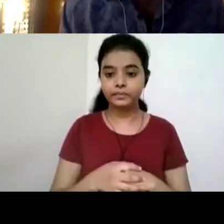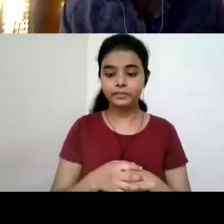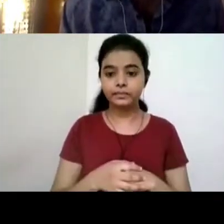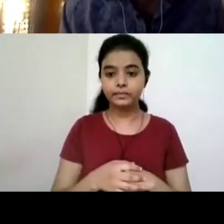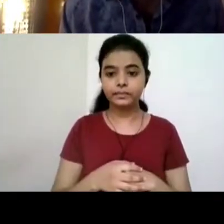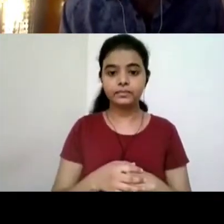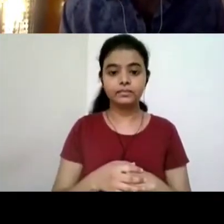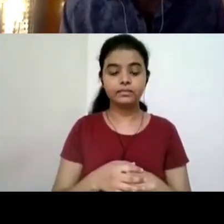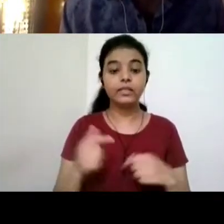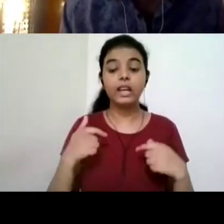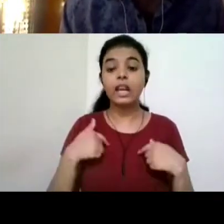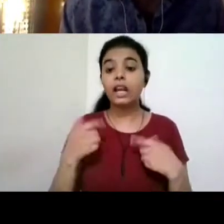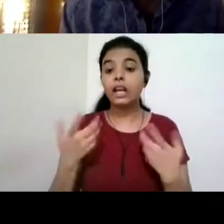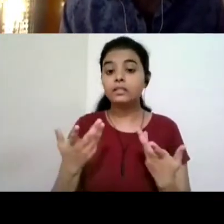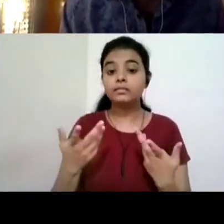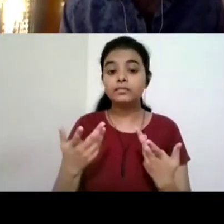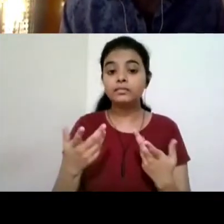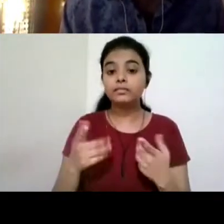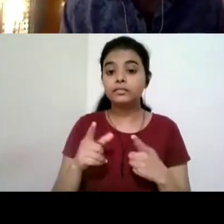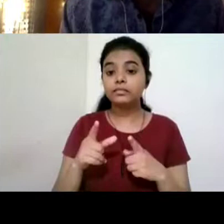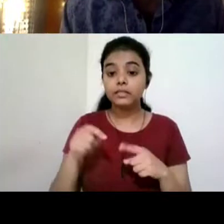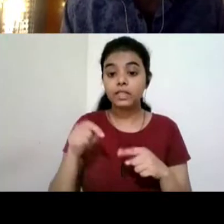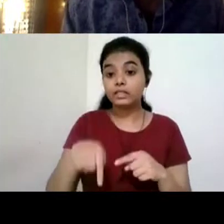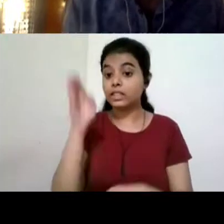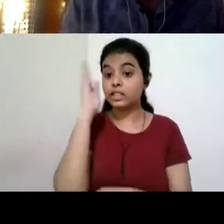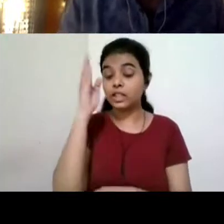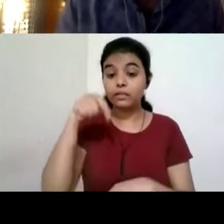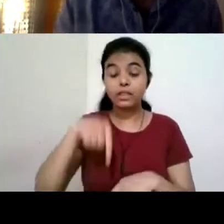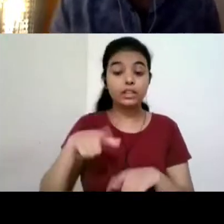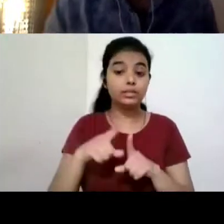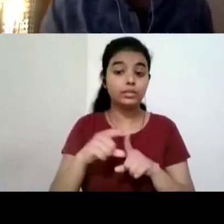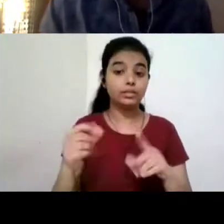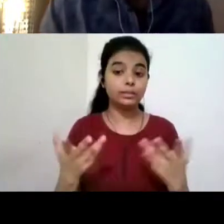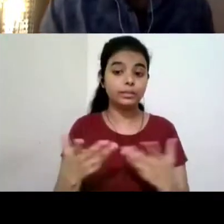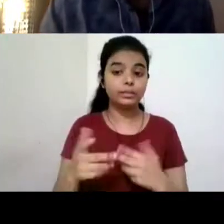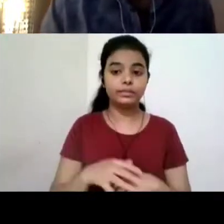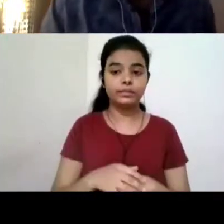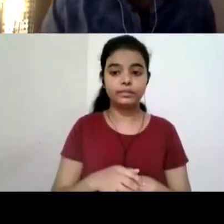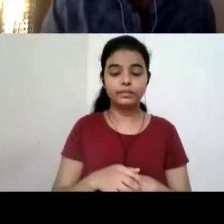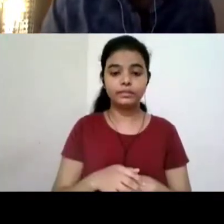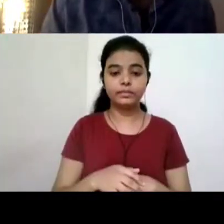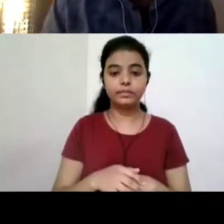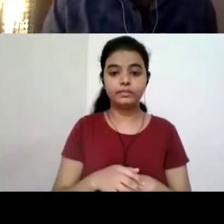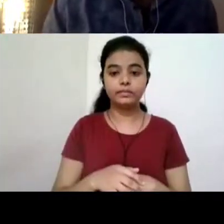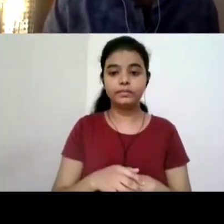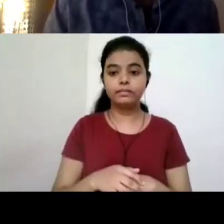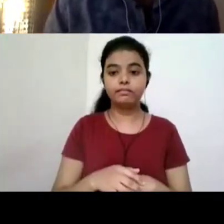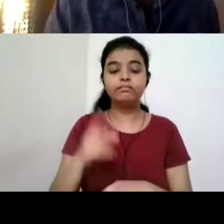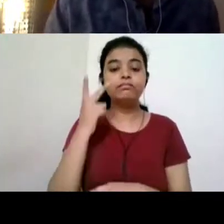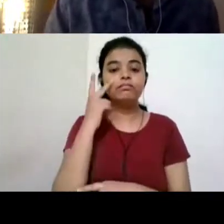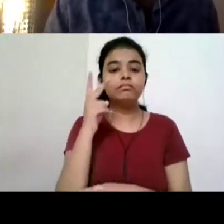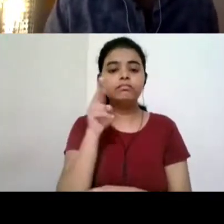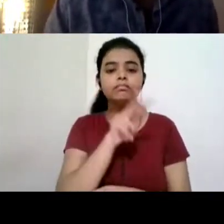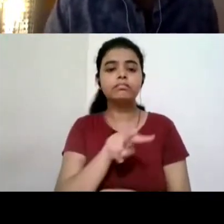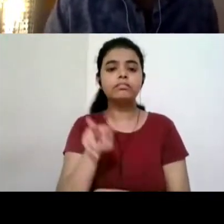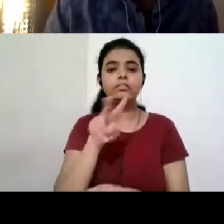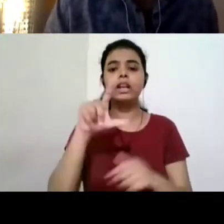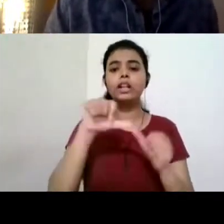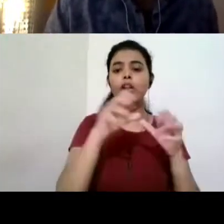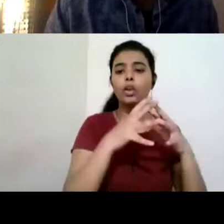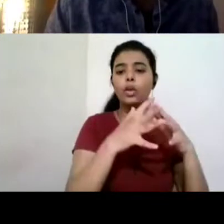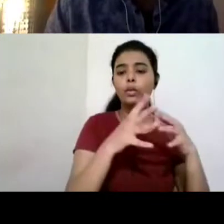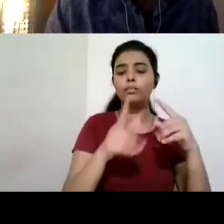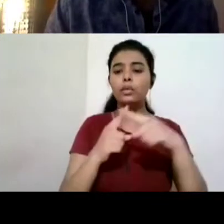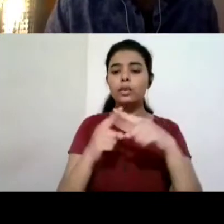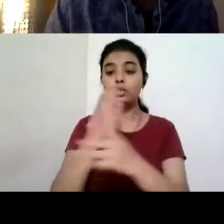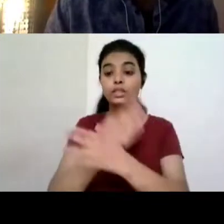what I'm going to do with you this evening is primarily to look at the way in which law and disability